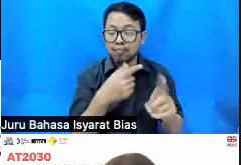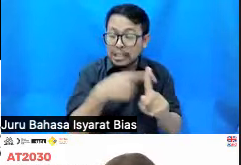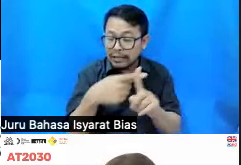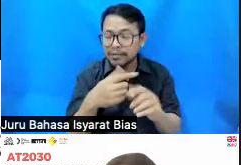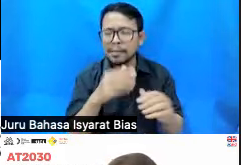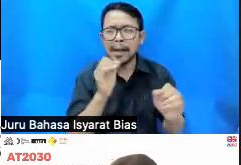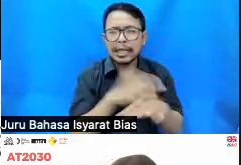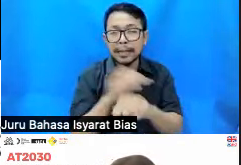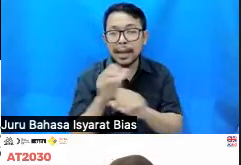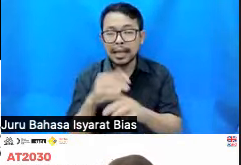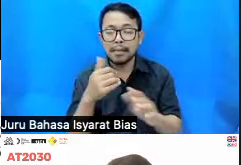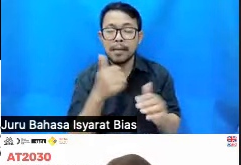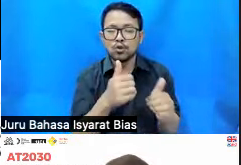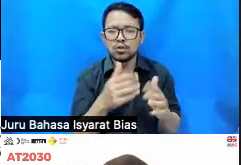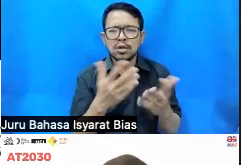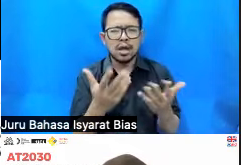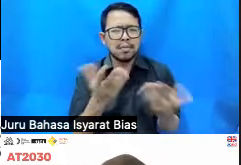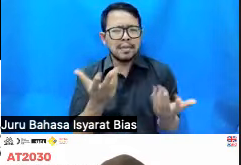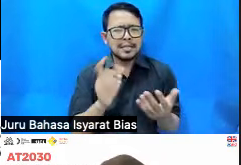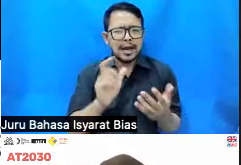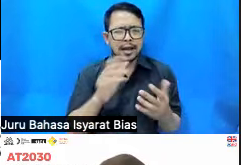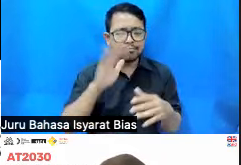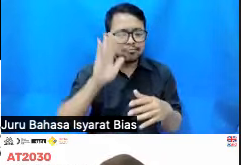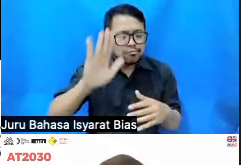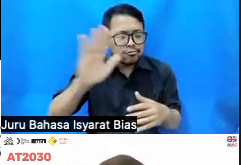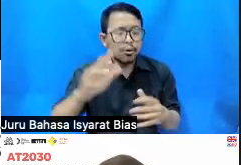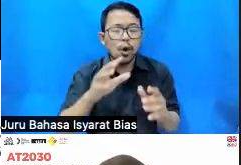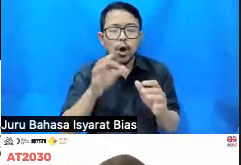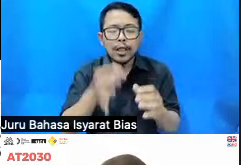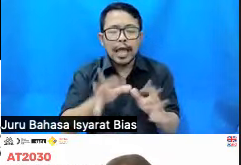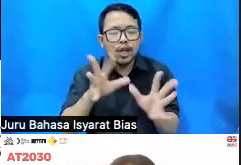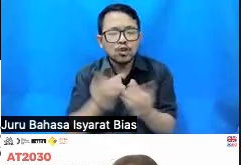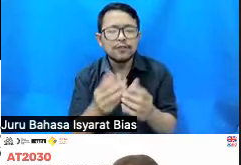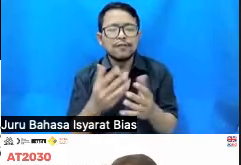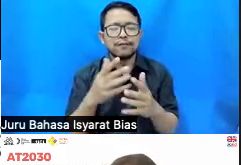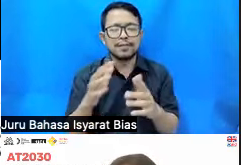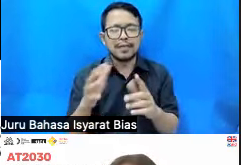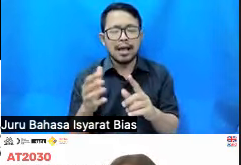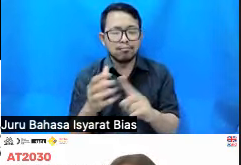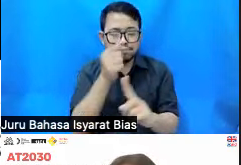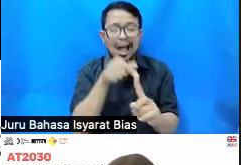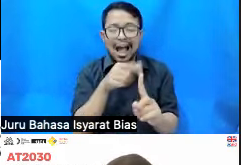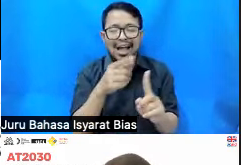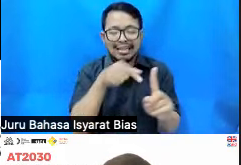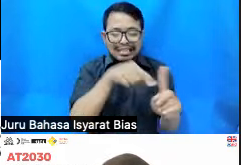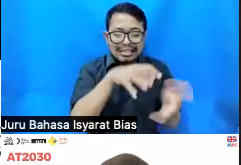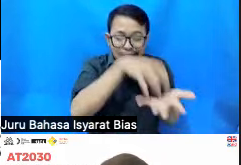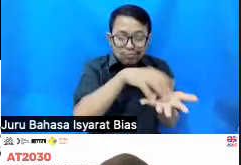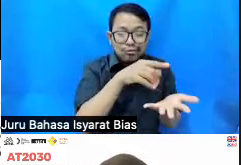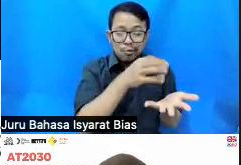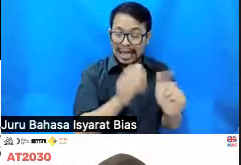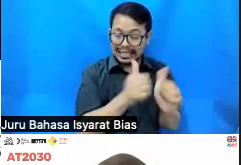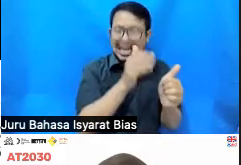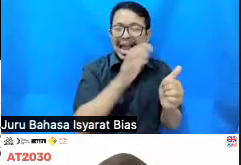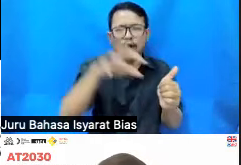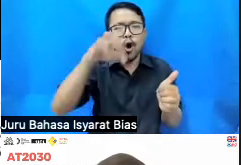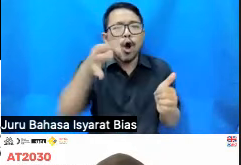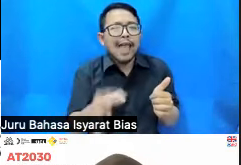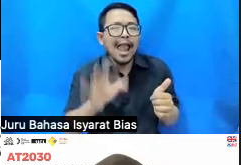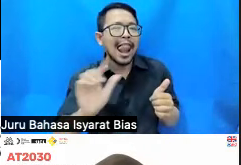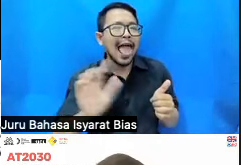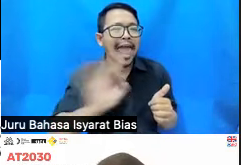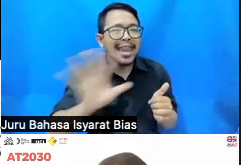inclusive city and think about how they can be applied elsewhere. And that doesn't just mean in Solo, that could also apply beyond Solo to